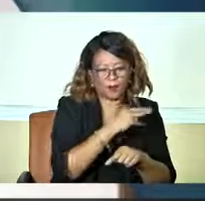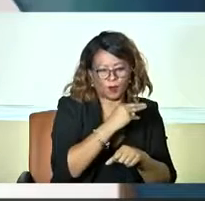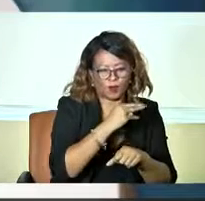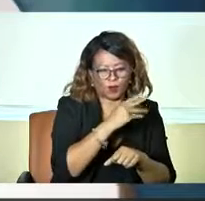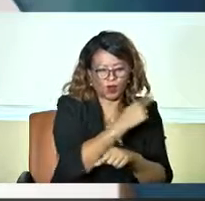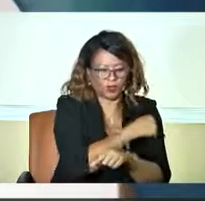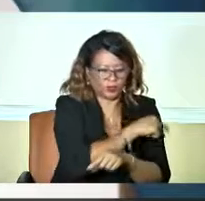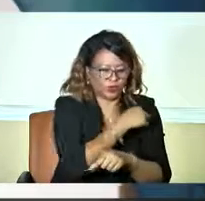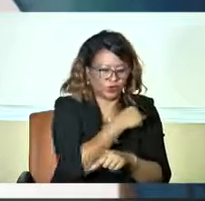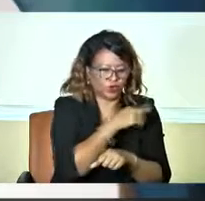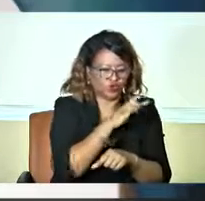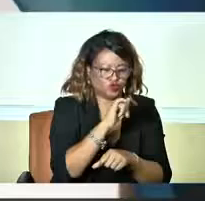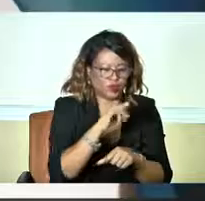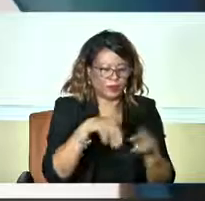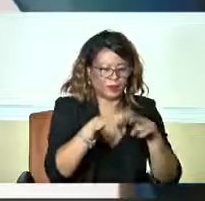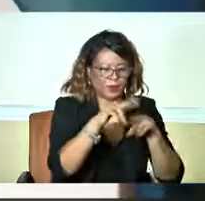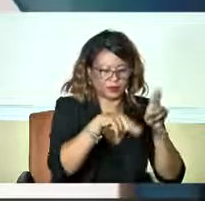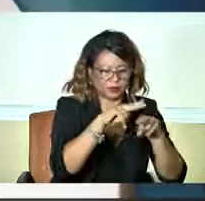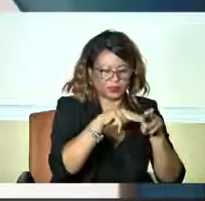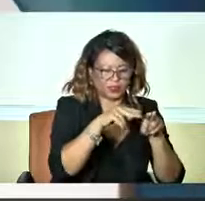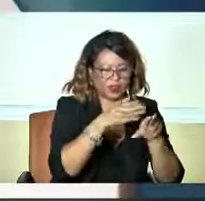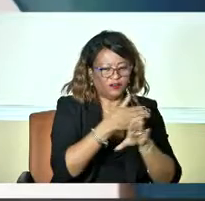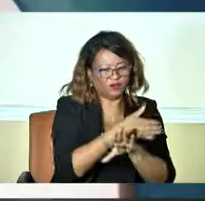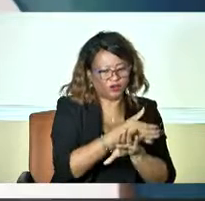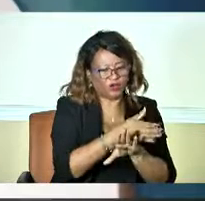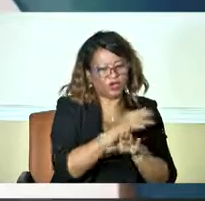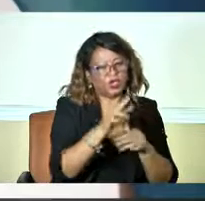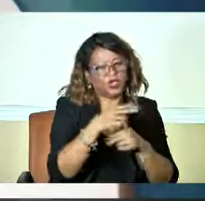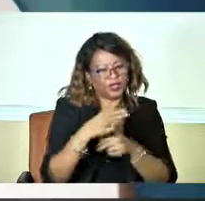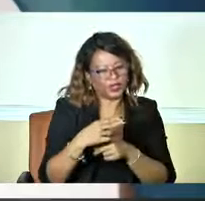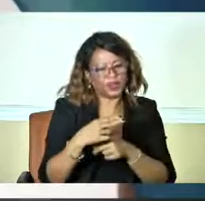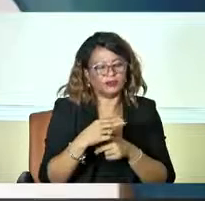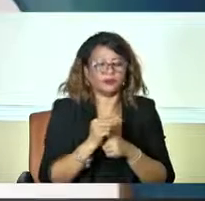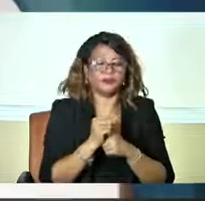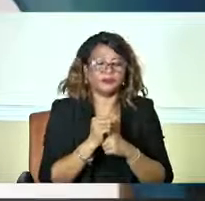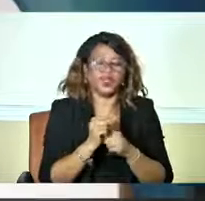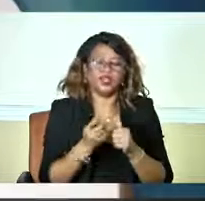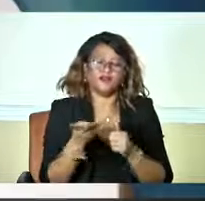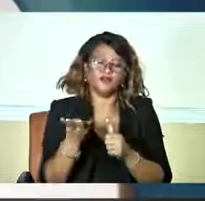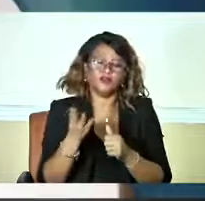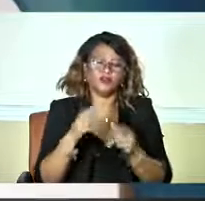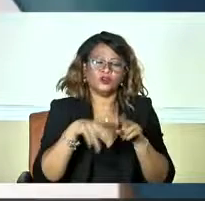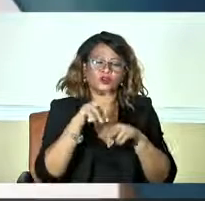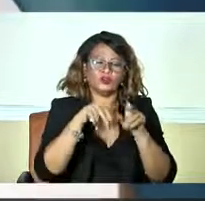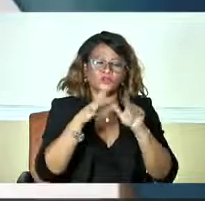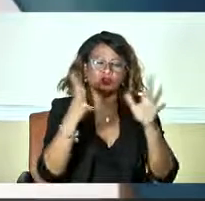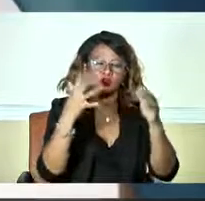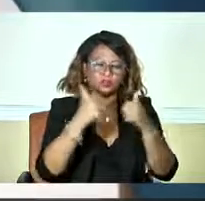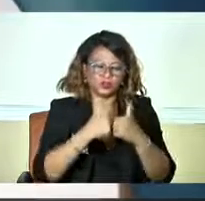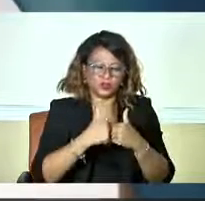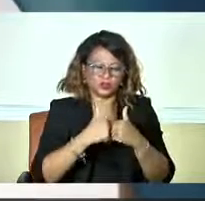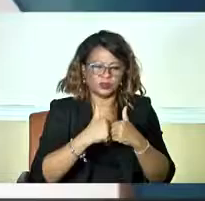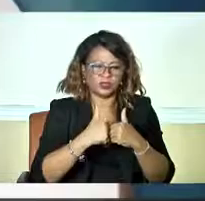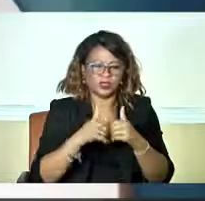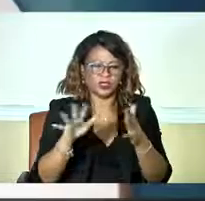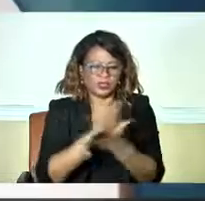rebuild. Following the passage of Hurricane Dorian, several government structures suffered damage and are now